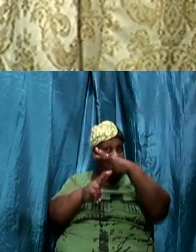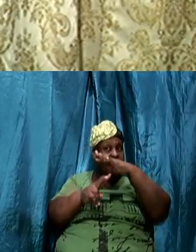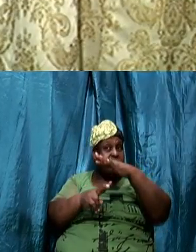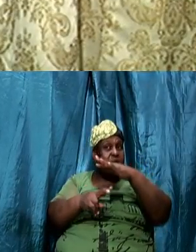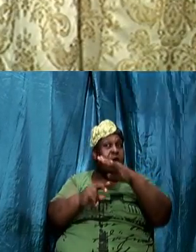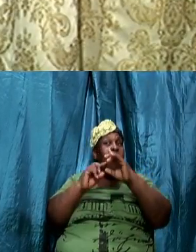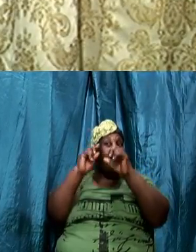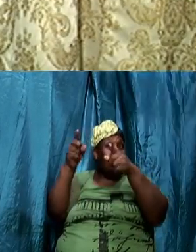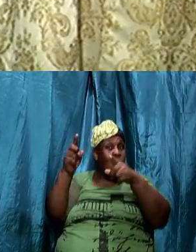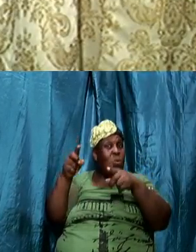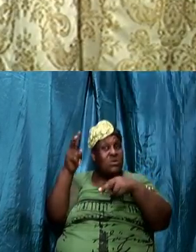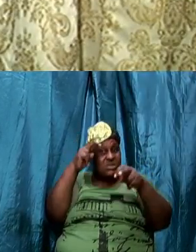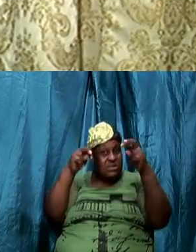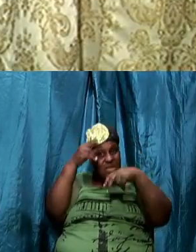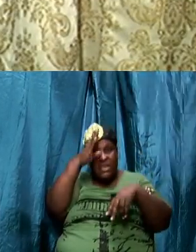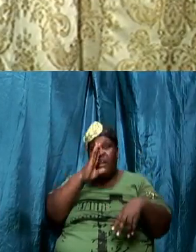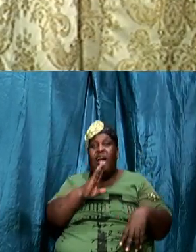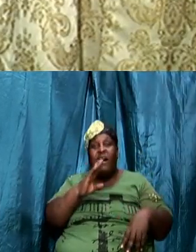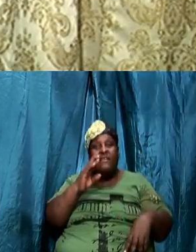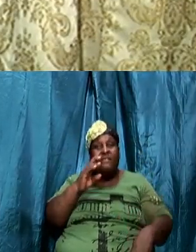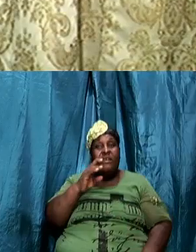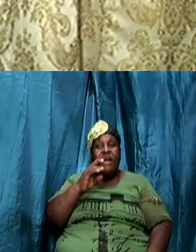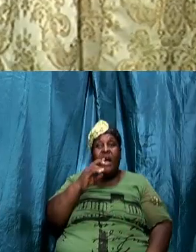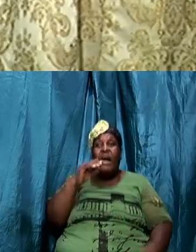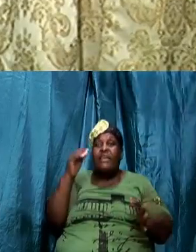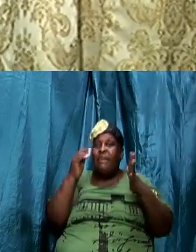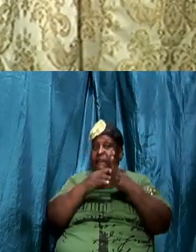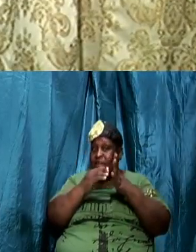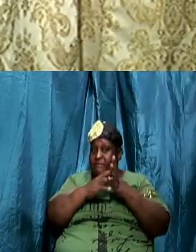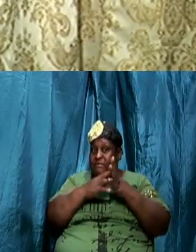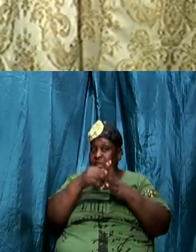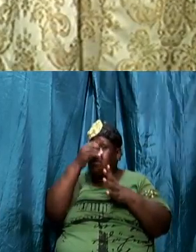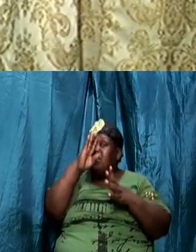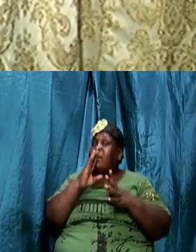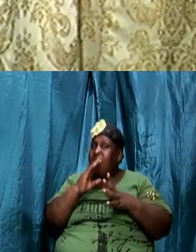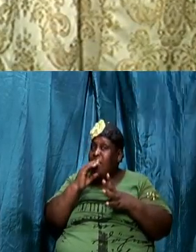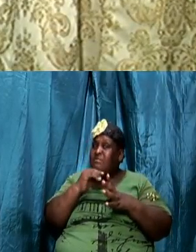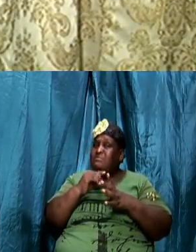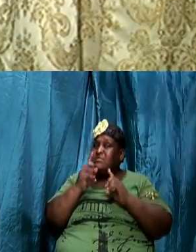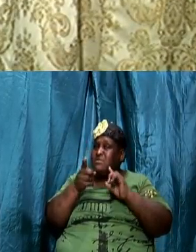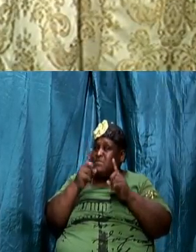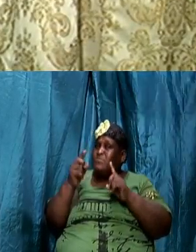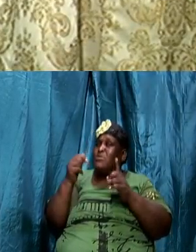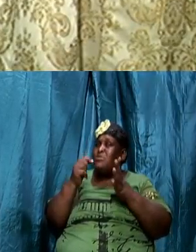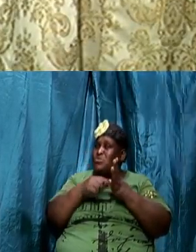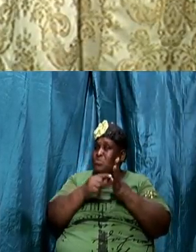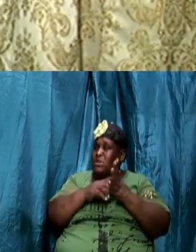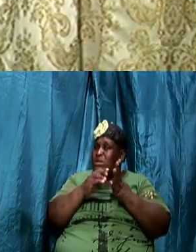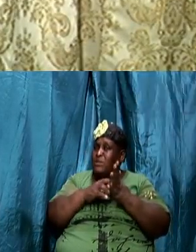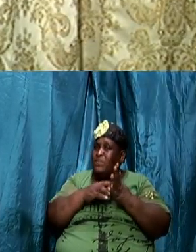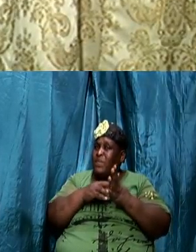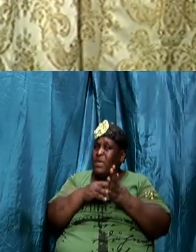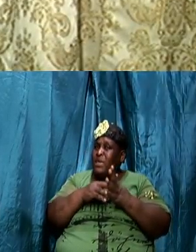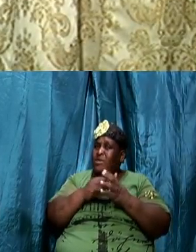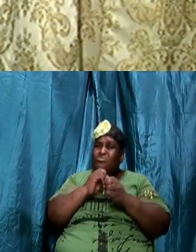God, talk to me, the man, because nothing now go happen. I just go, me go and go with